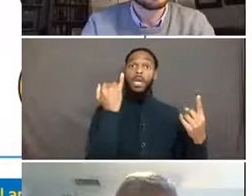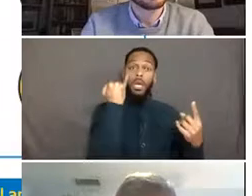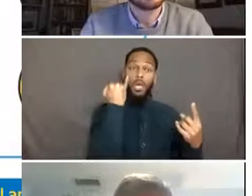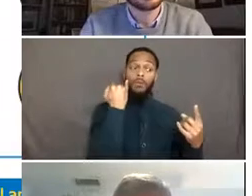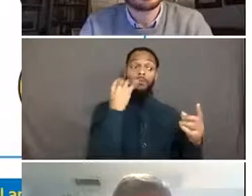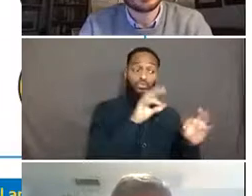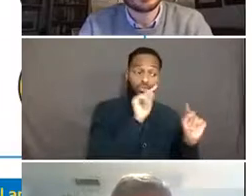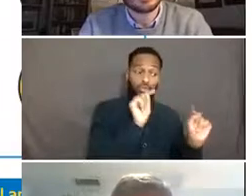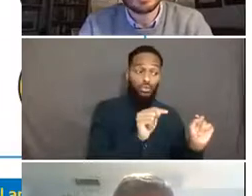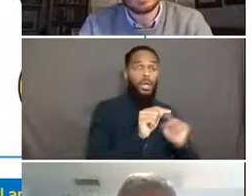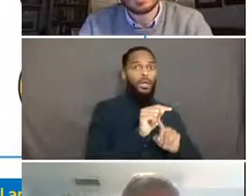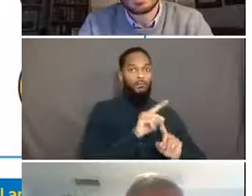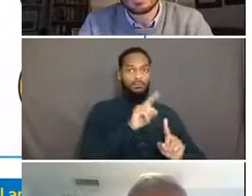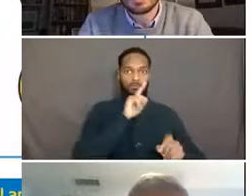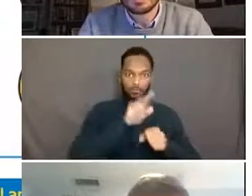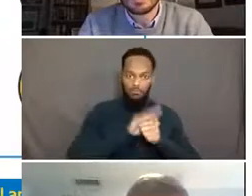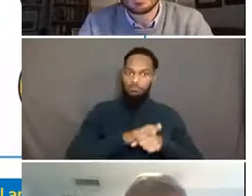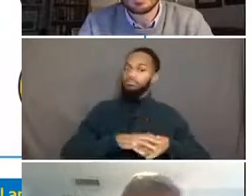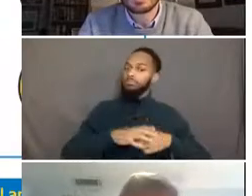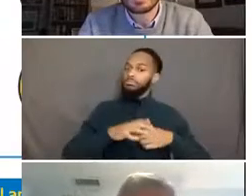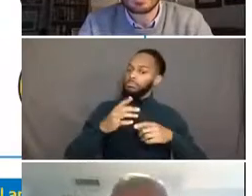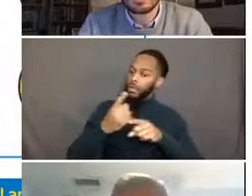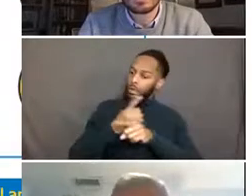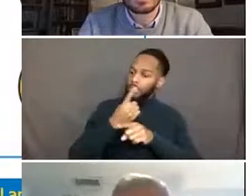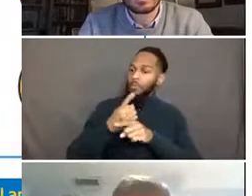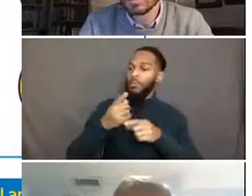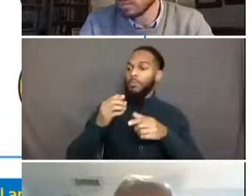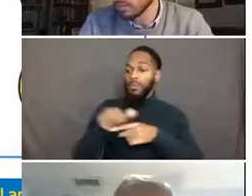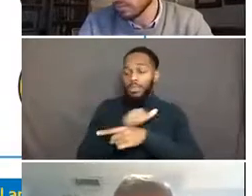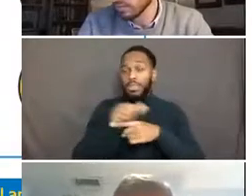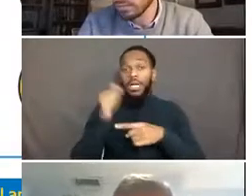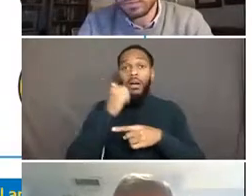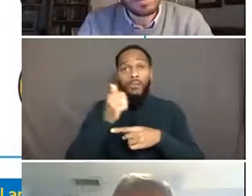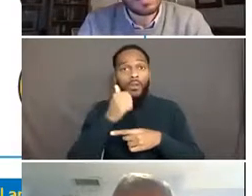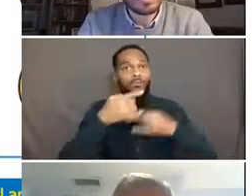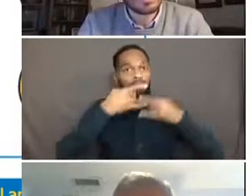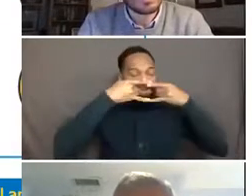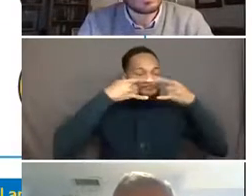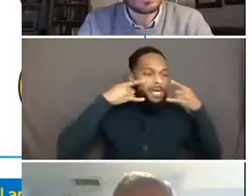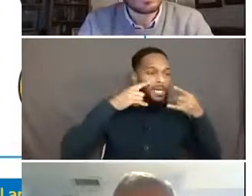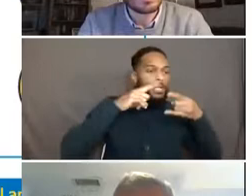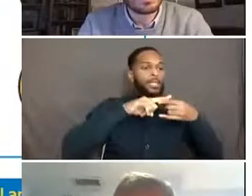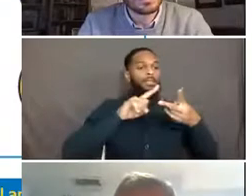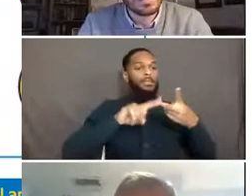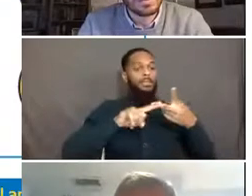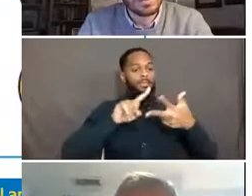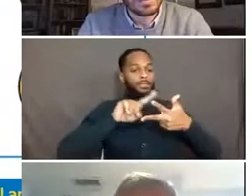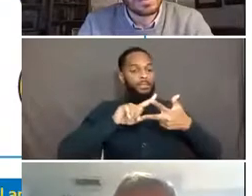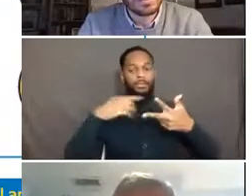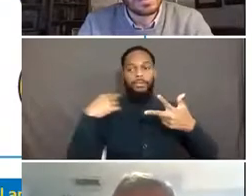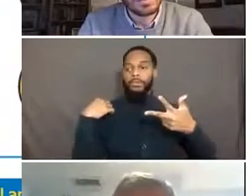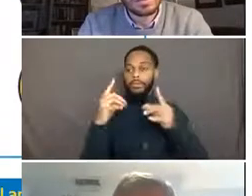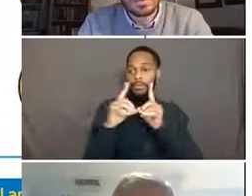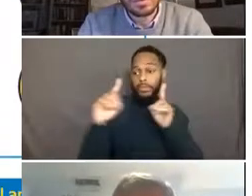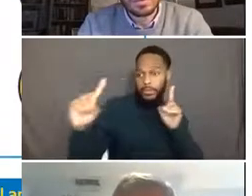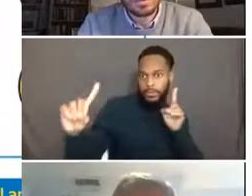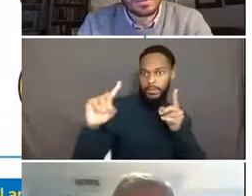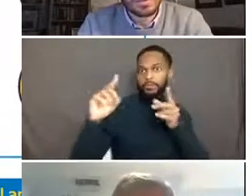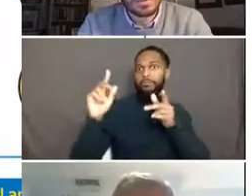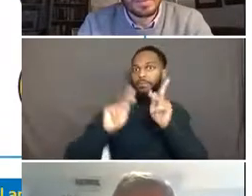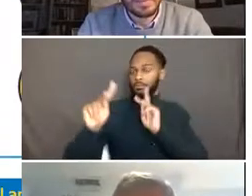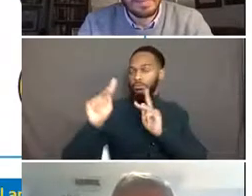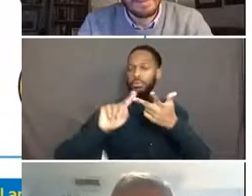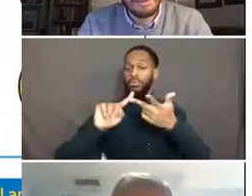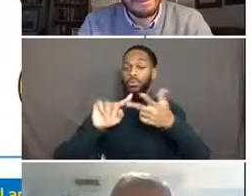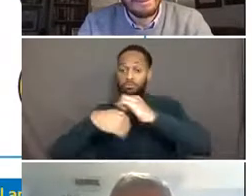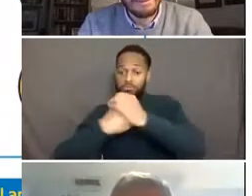every day, wearing a mask, socially distance, washing hands frequently, the Daily Pass will give them a QR code,